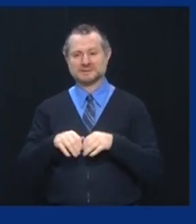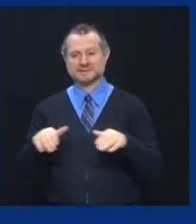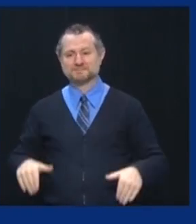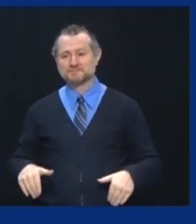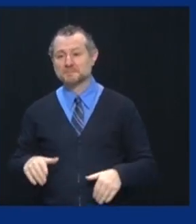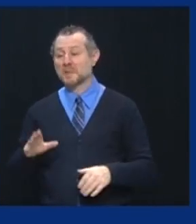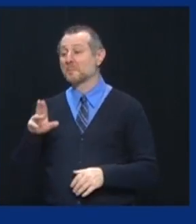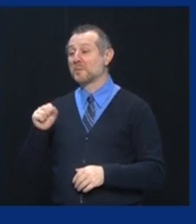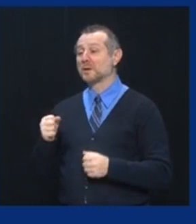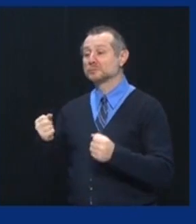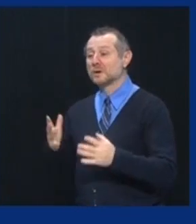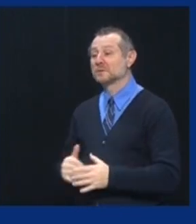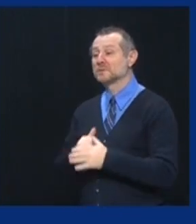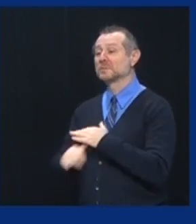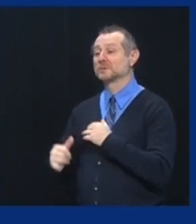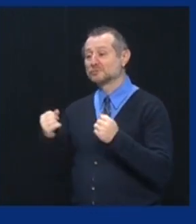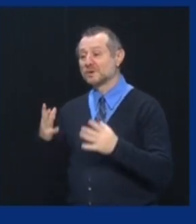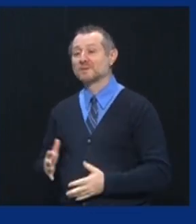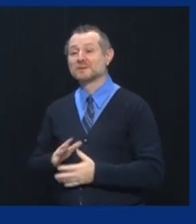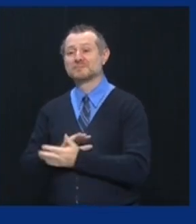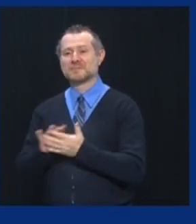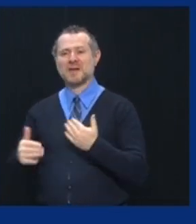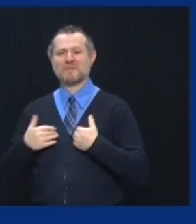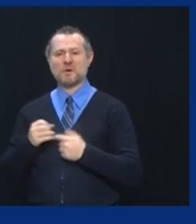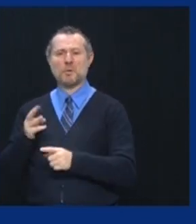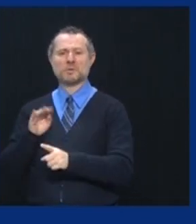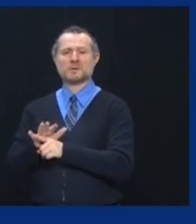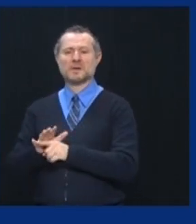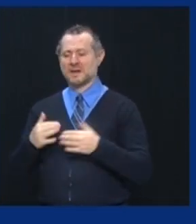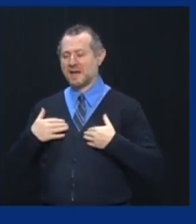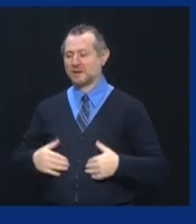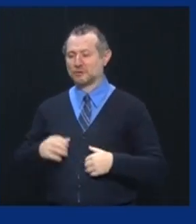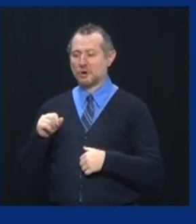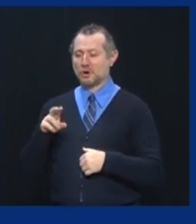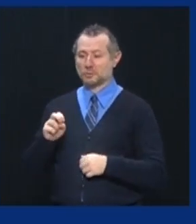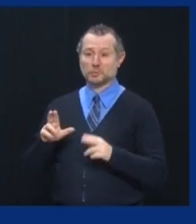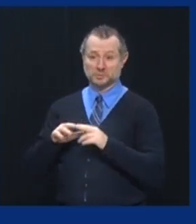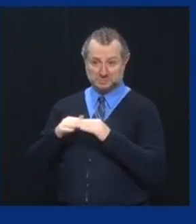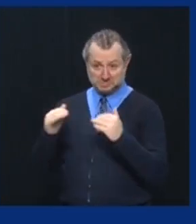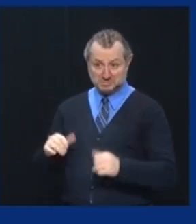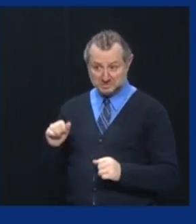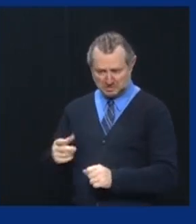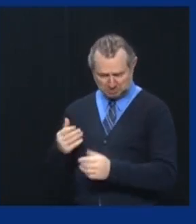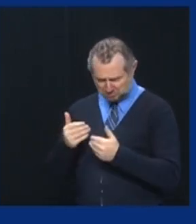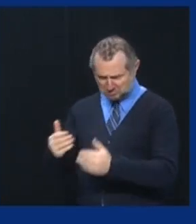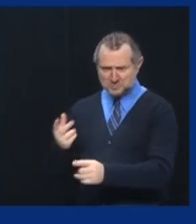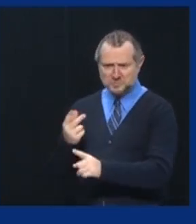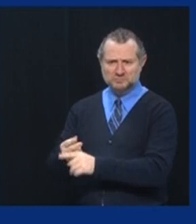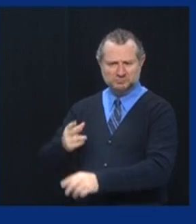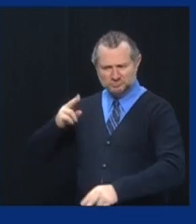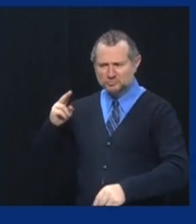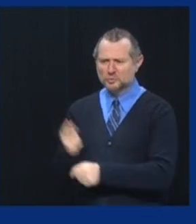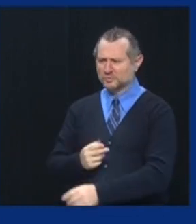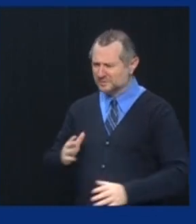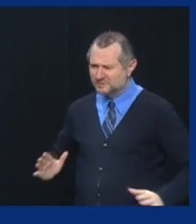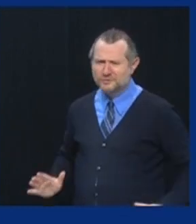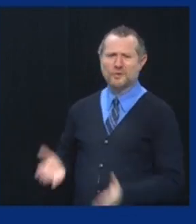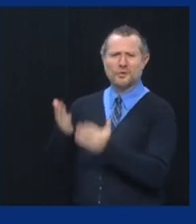network. As many of them that can handle it themselves, great. Otherwise, we have the